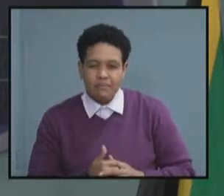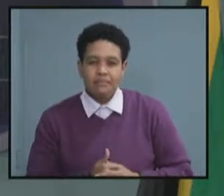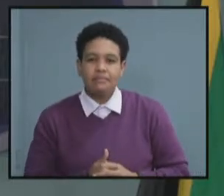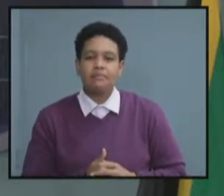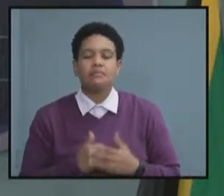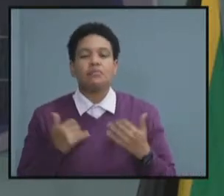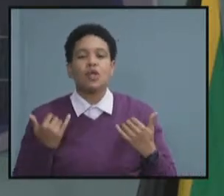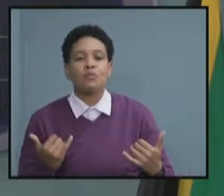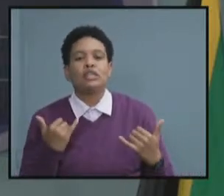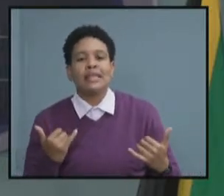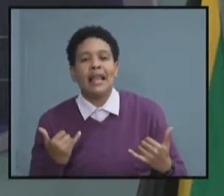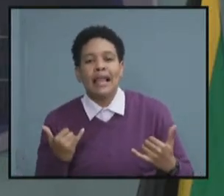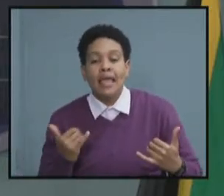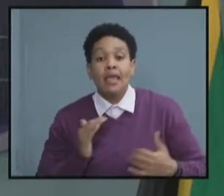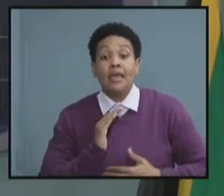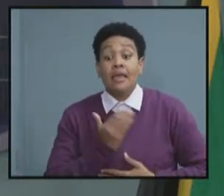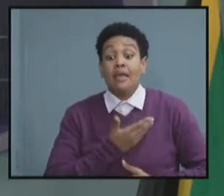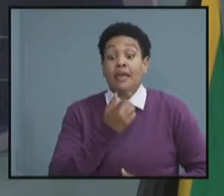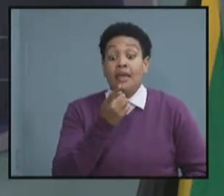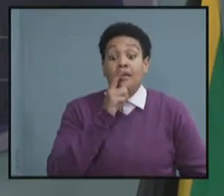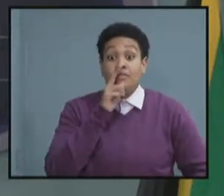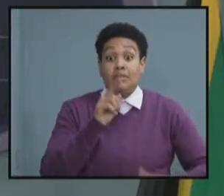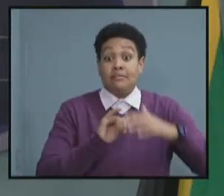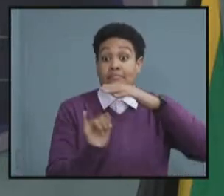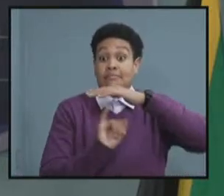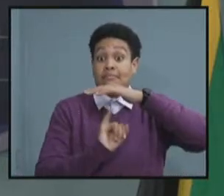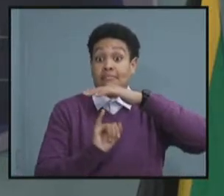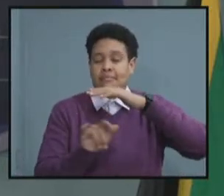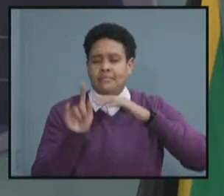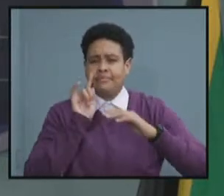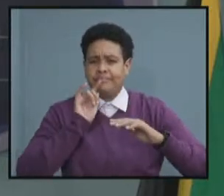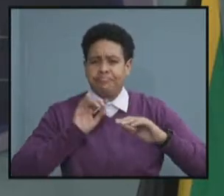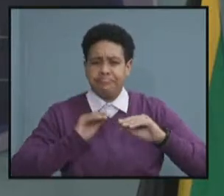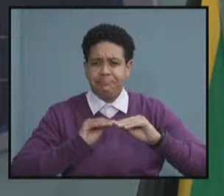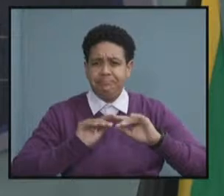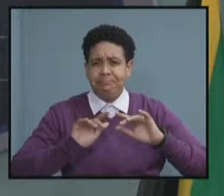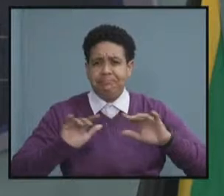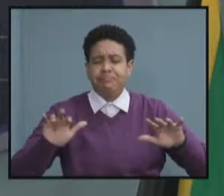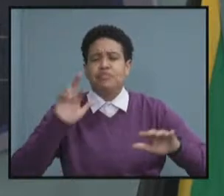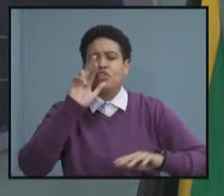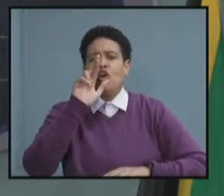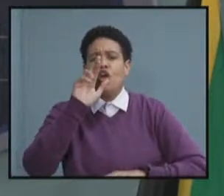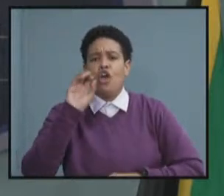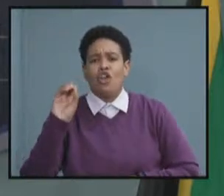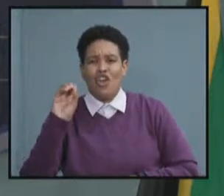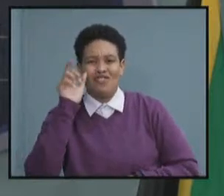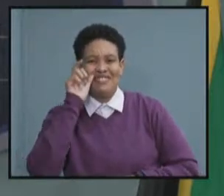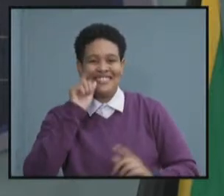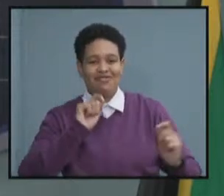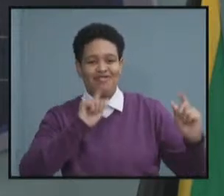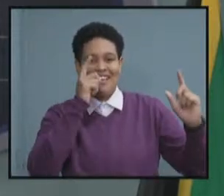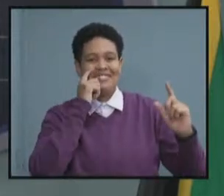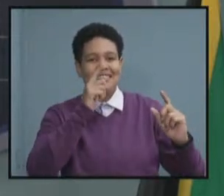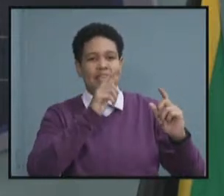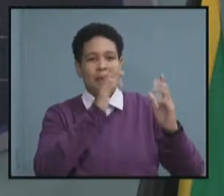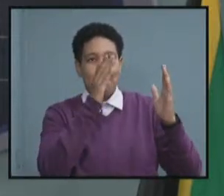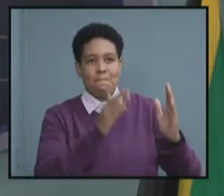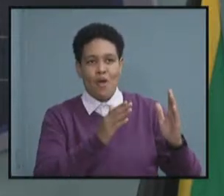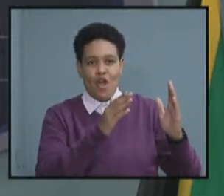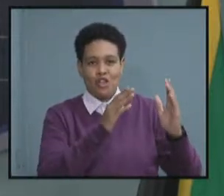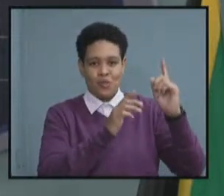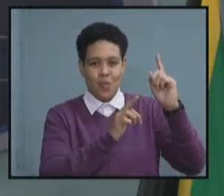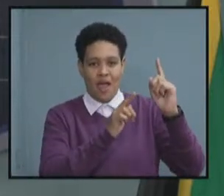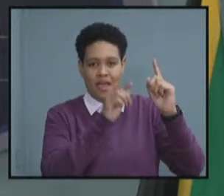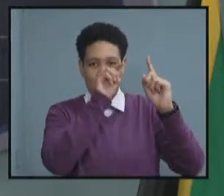presently, our infection rate, our R0, the reproductive rate of the virus